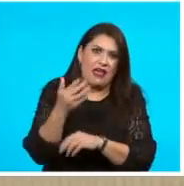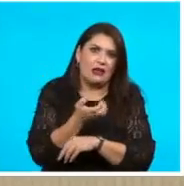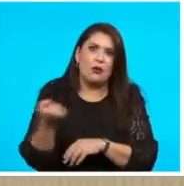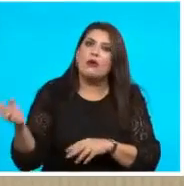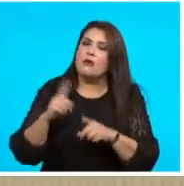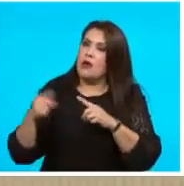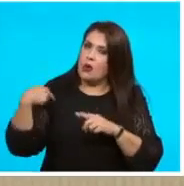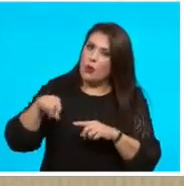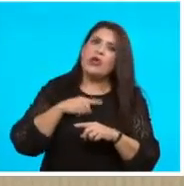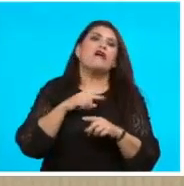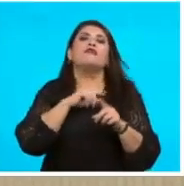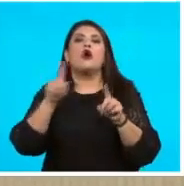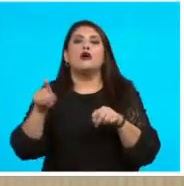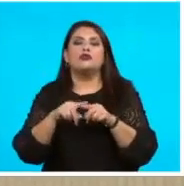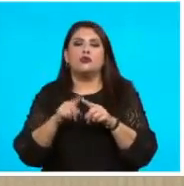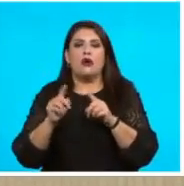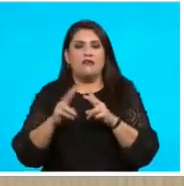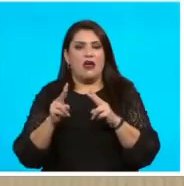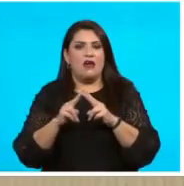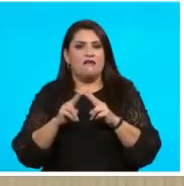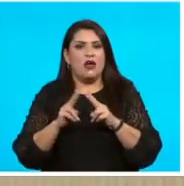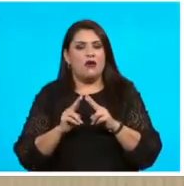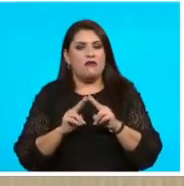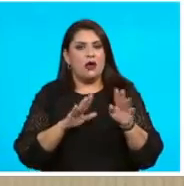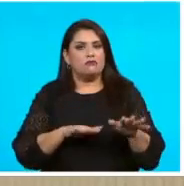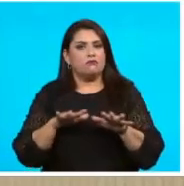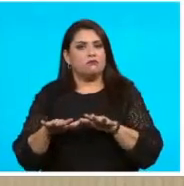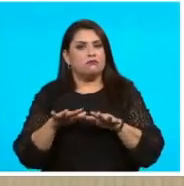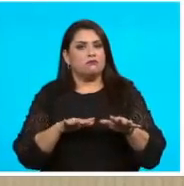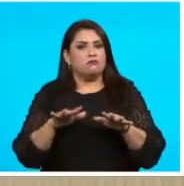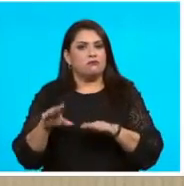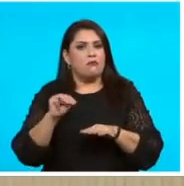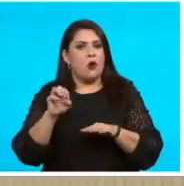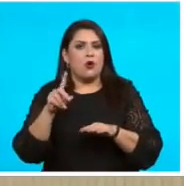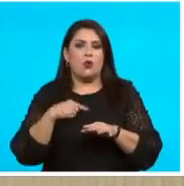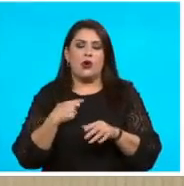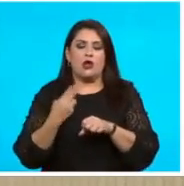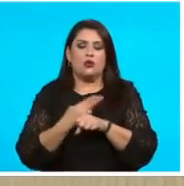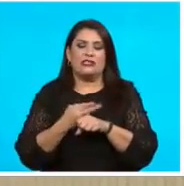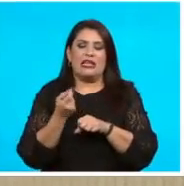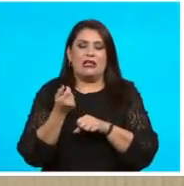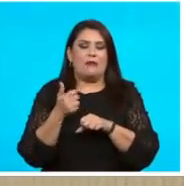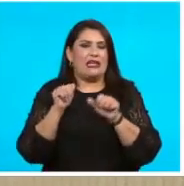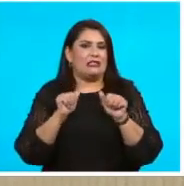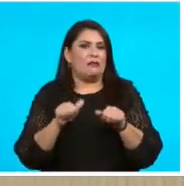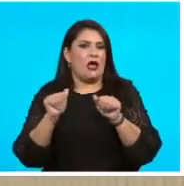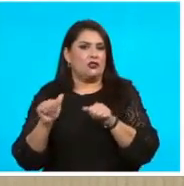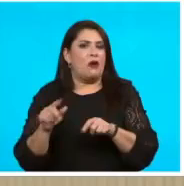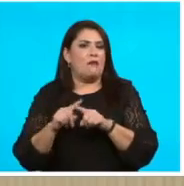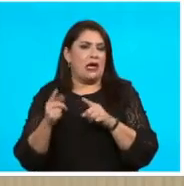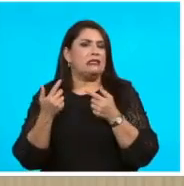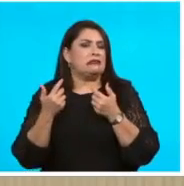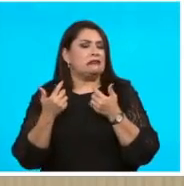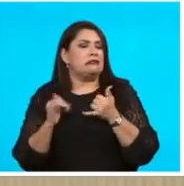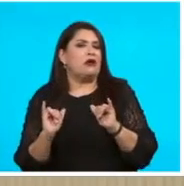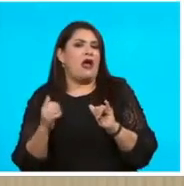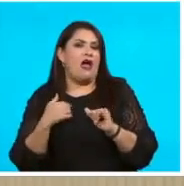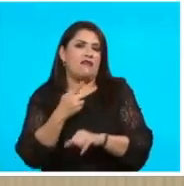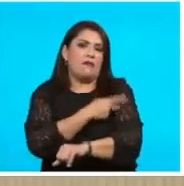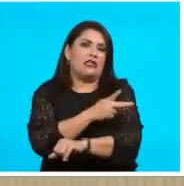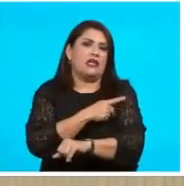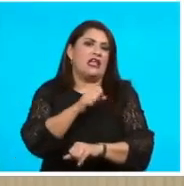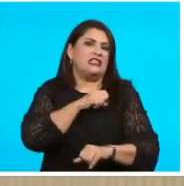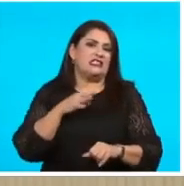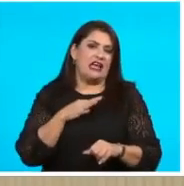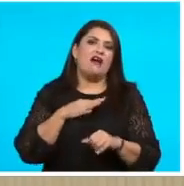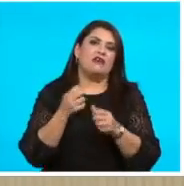but we've gone into a conservation mode where we're using as little as possible to still keep the patients and the staff